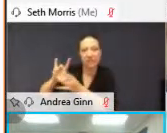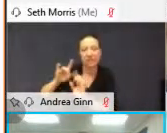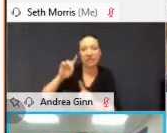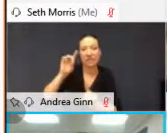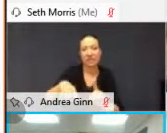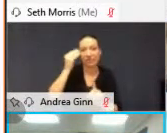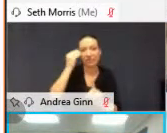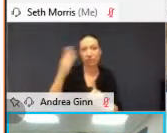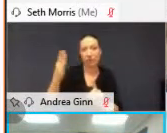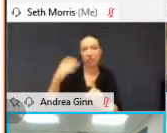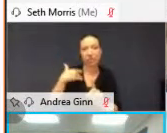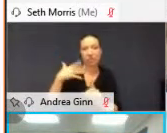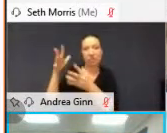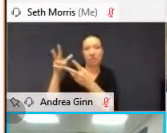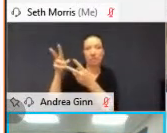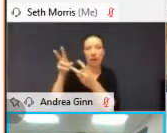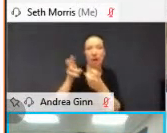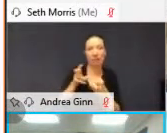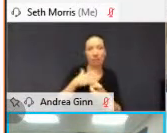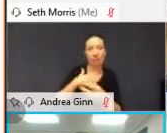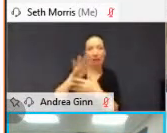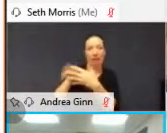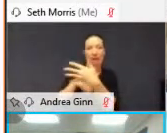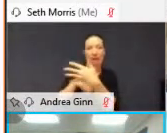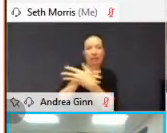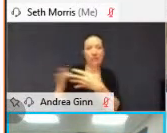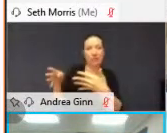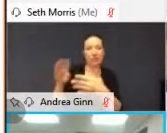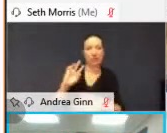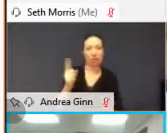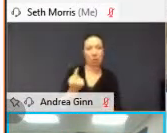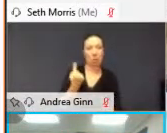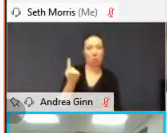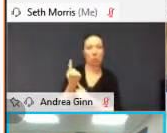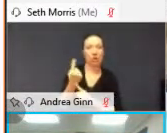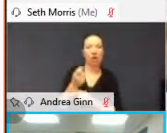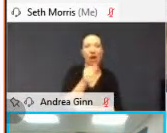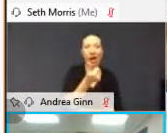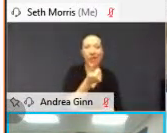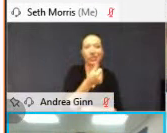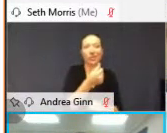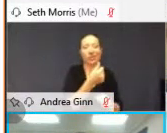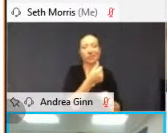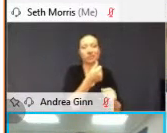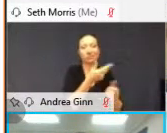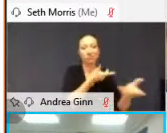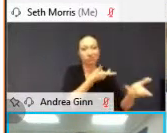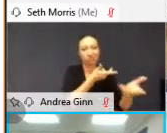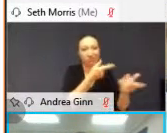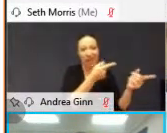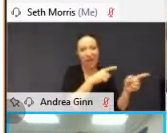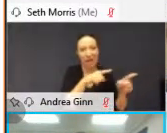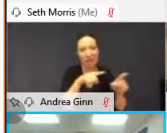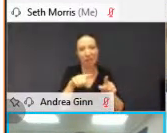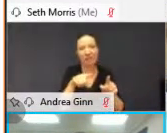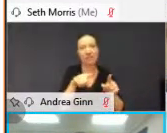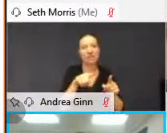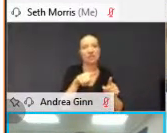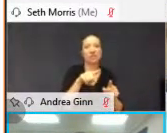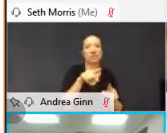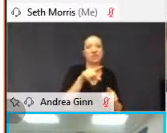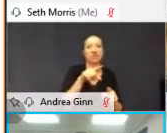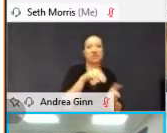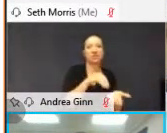my calendar alone. So there are many other leadership engagements that Secretary Grace and our Deputy Secretaries, Carrie Armijo and